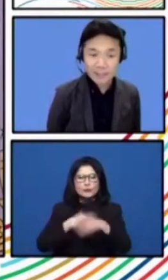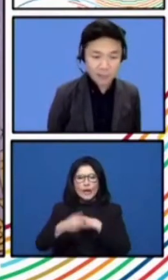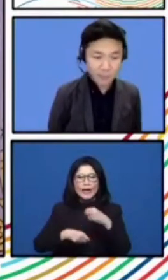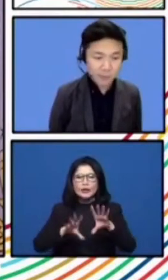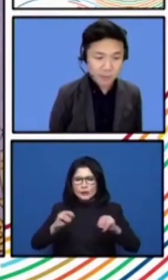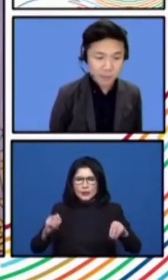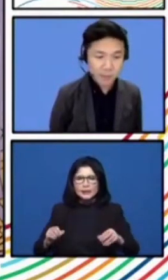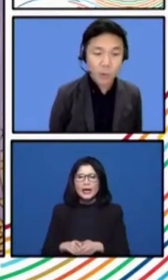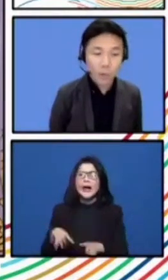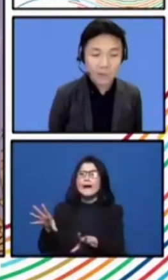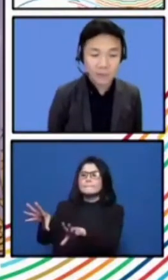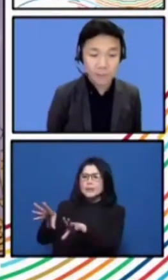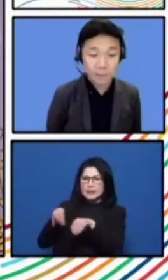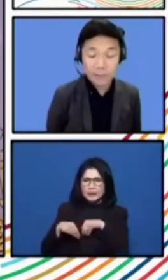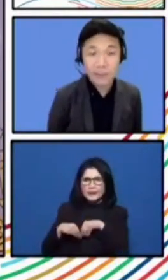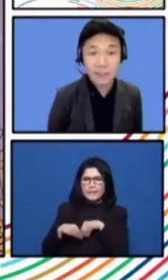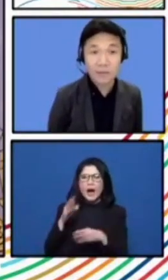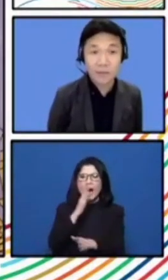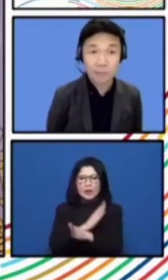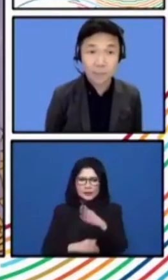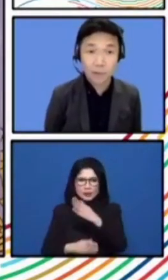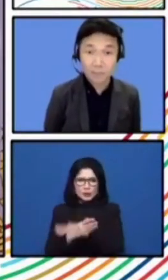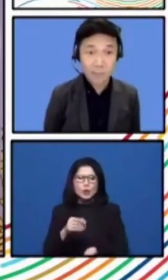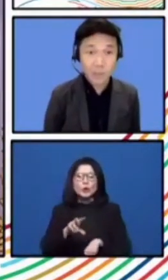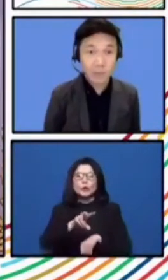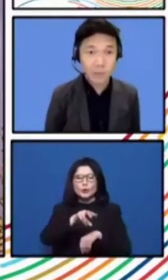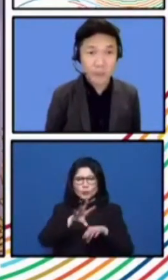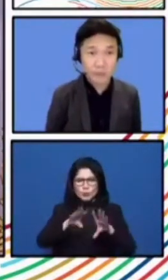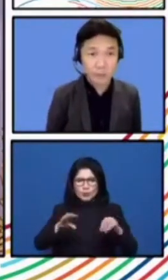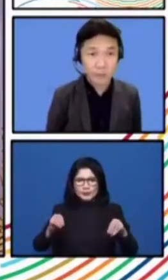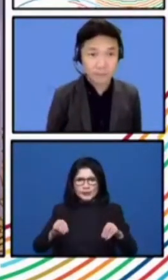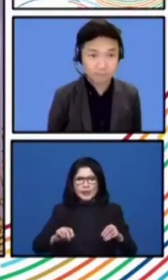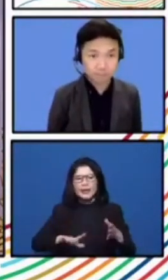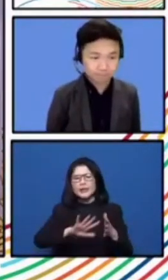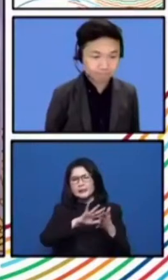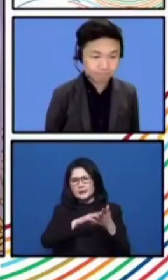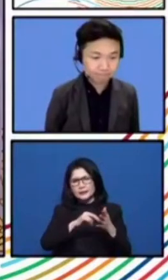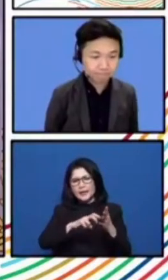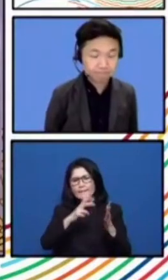assessment in accordance with the abilities of the of the pwds